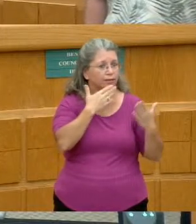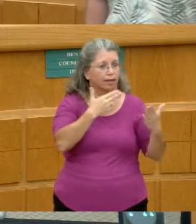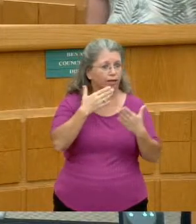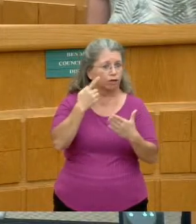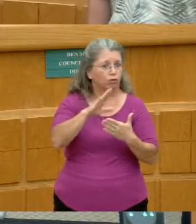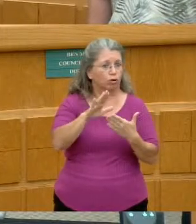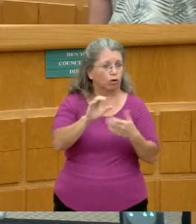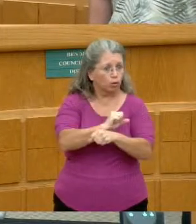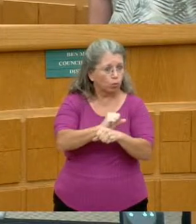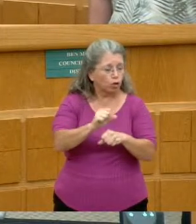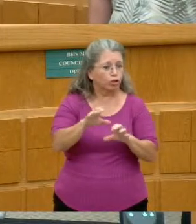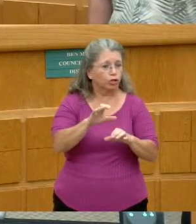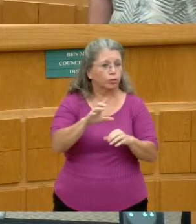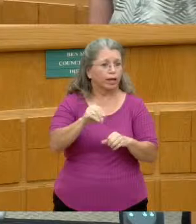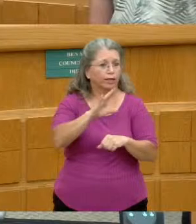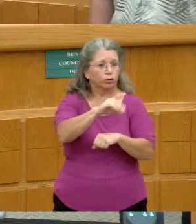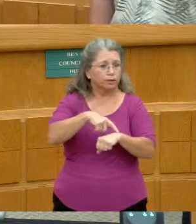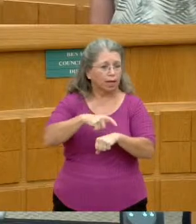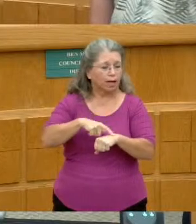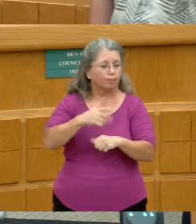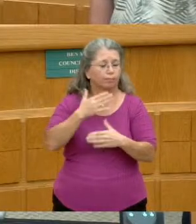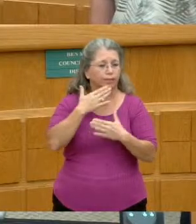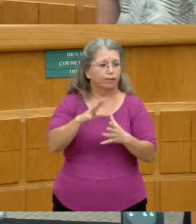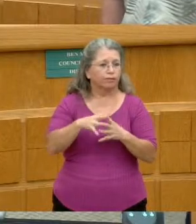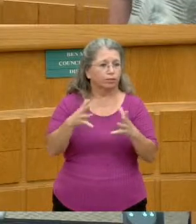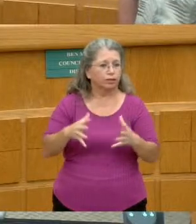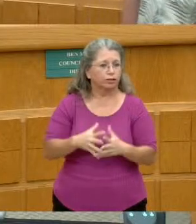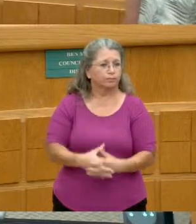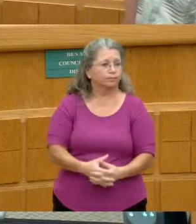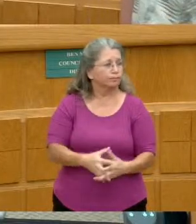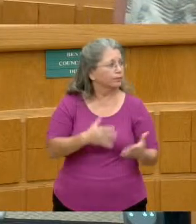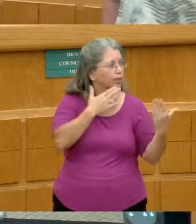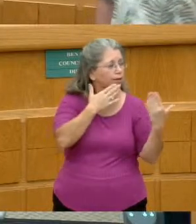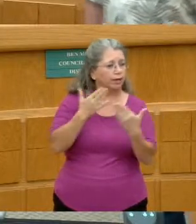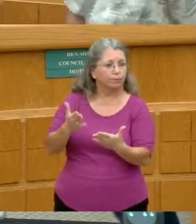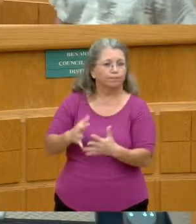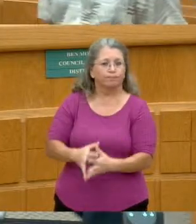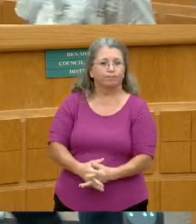and the time that you're putting into this. Thank you. All right, thank you very much.